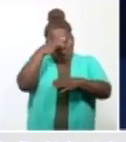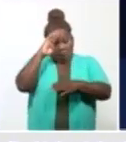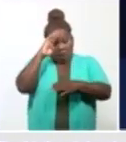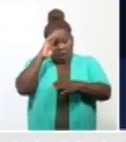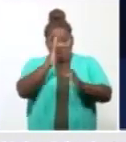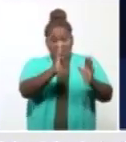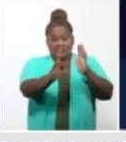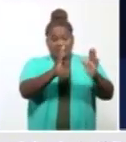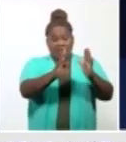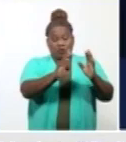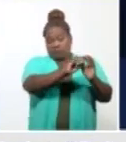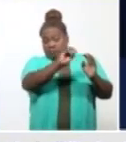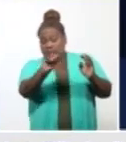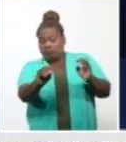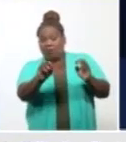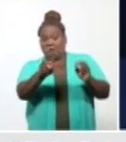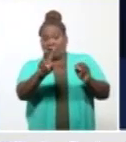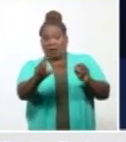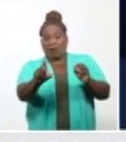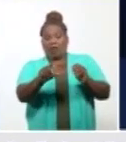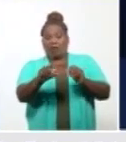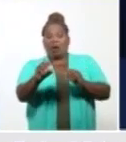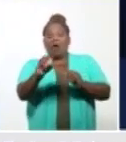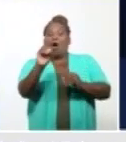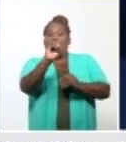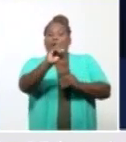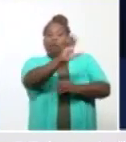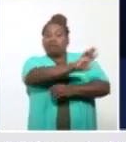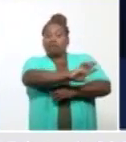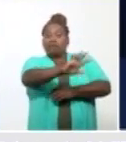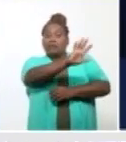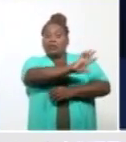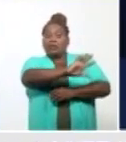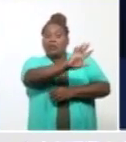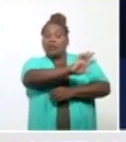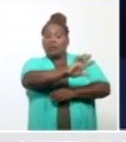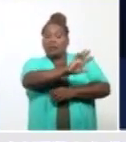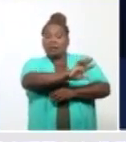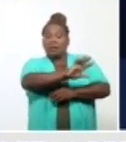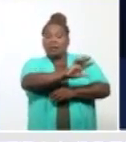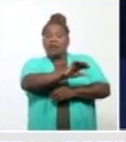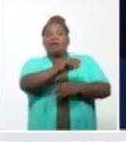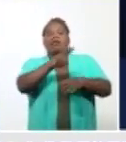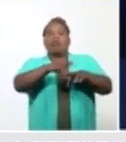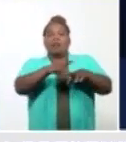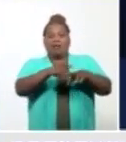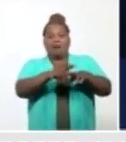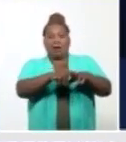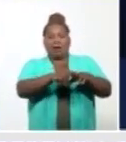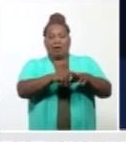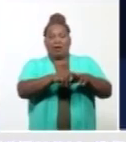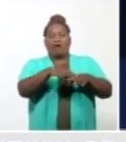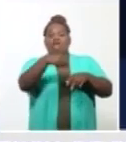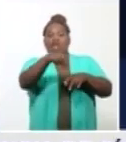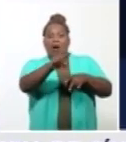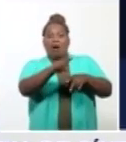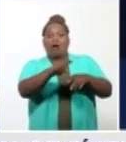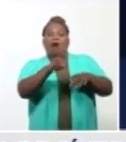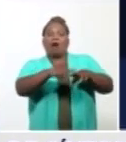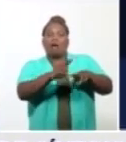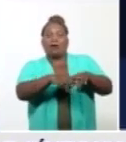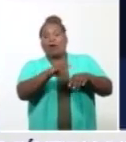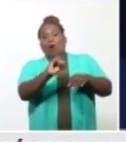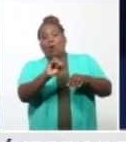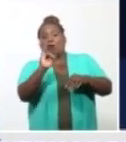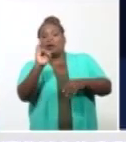from the center, they are processed in Santa Clara, Van a La Habana y al and the western provinces have